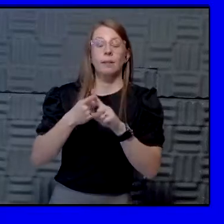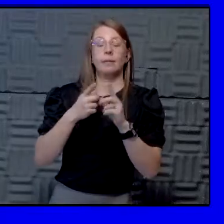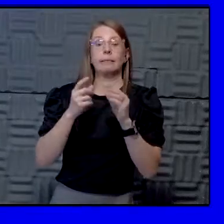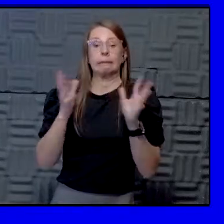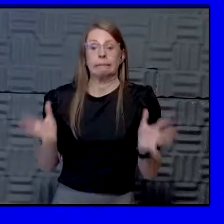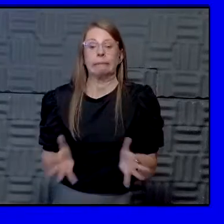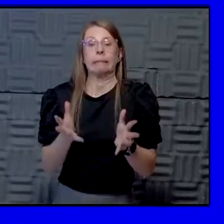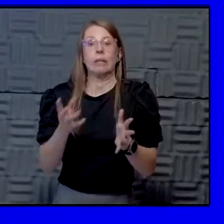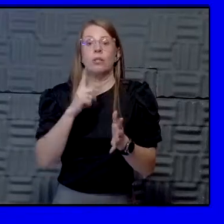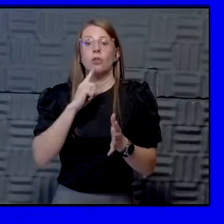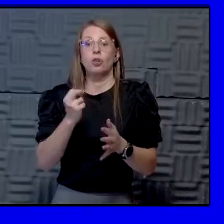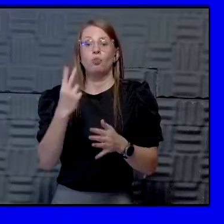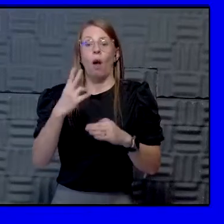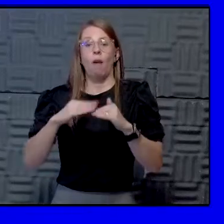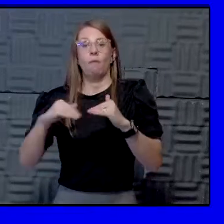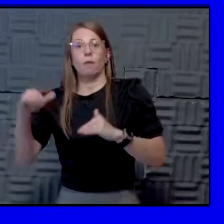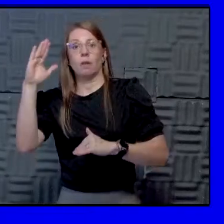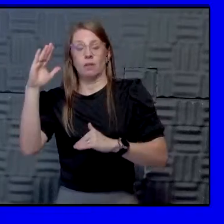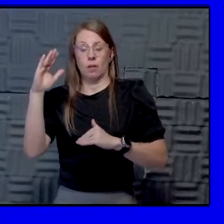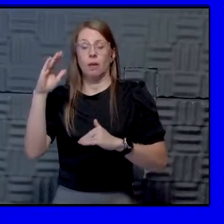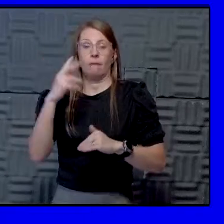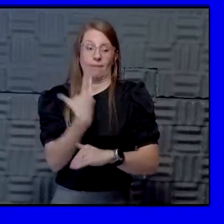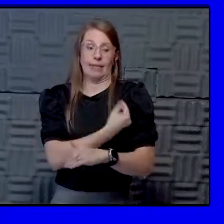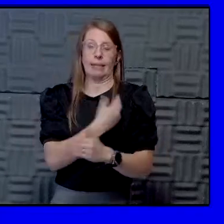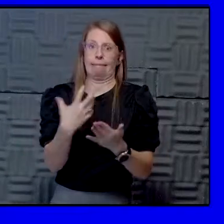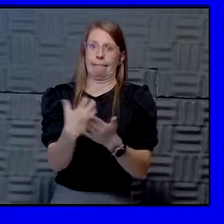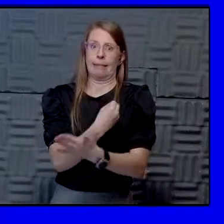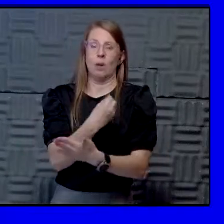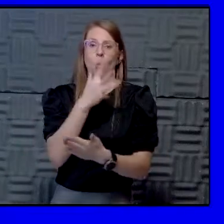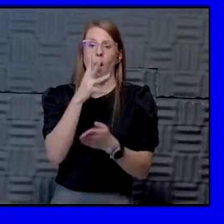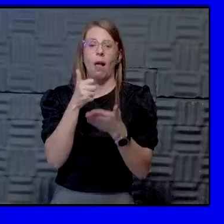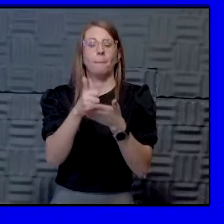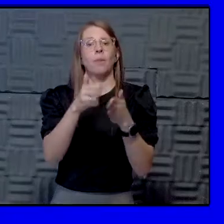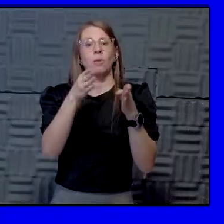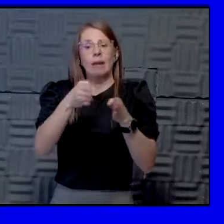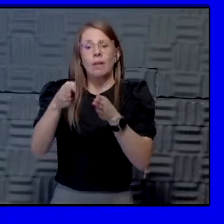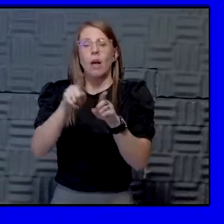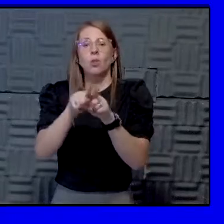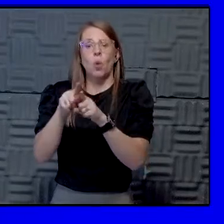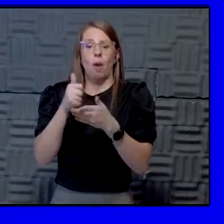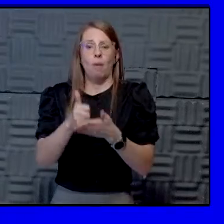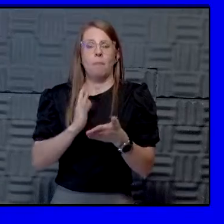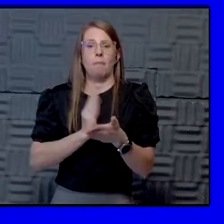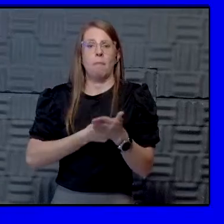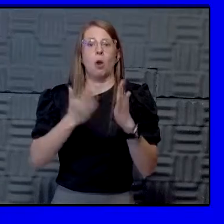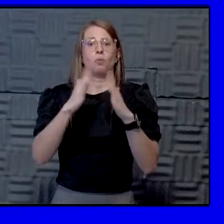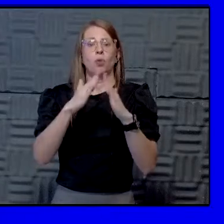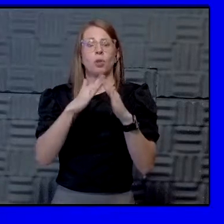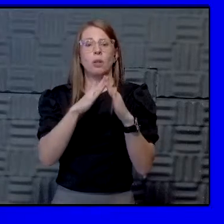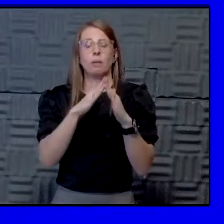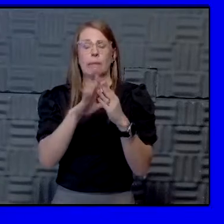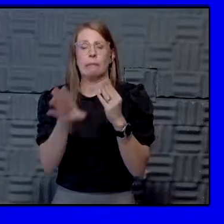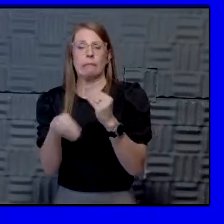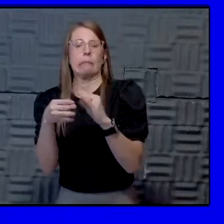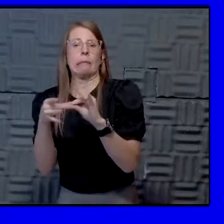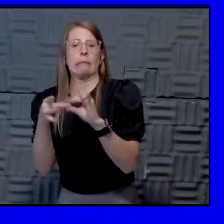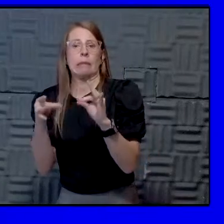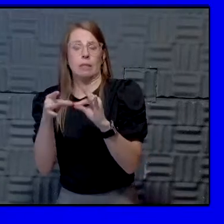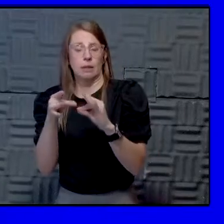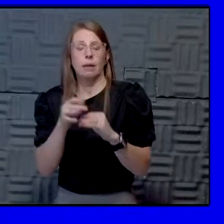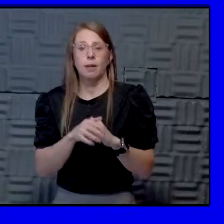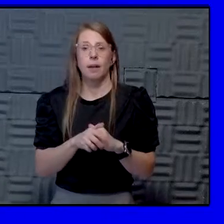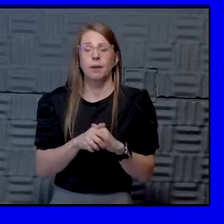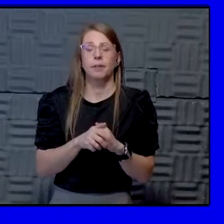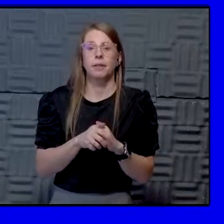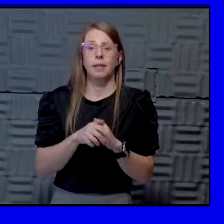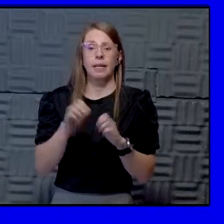get everybody that's 12 and above vaccinated. It's going to help you individually and help our community. And I would just like to echo all those sentiments about